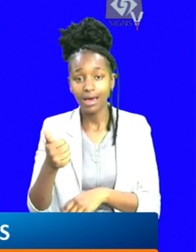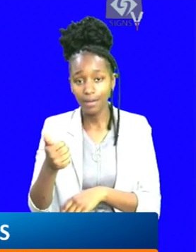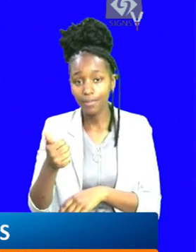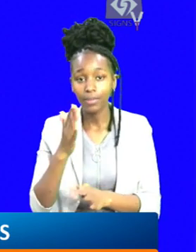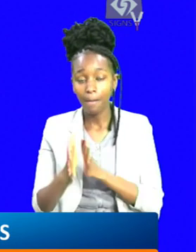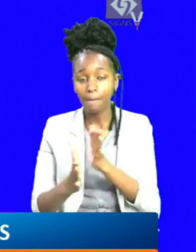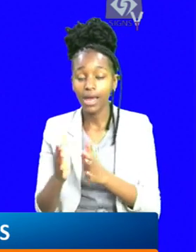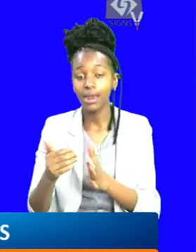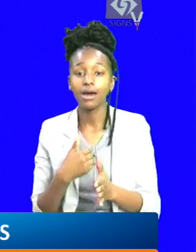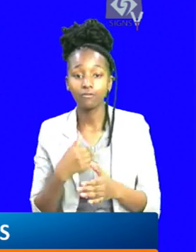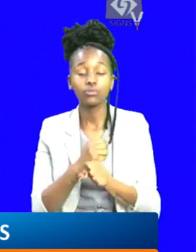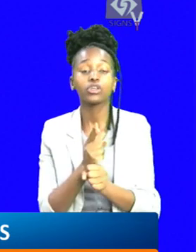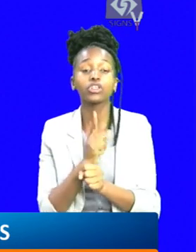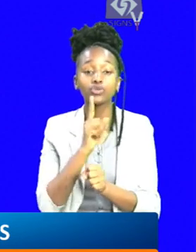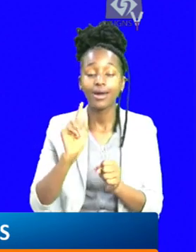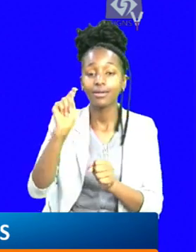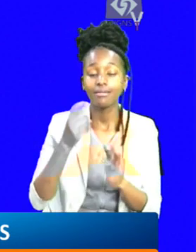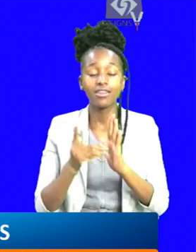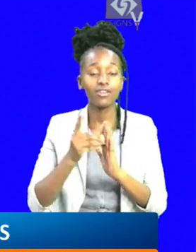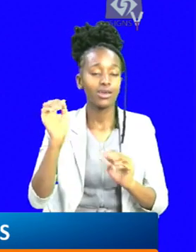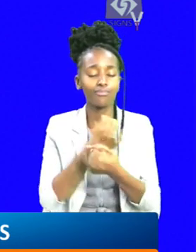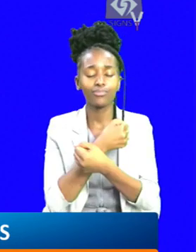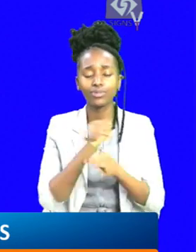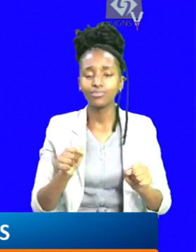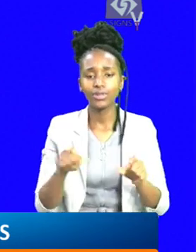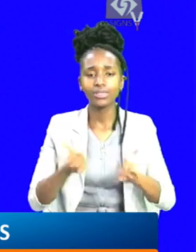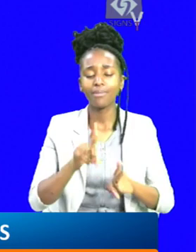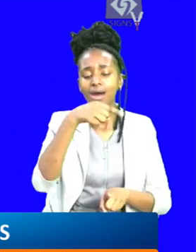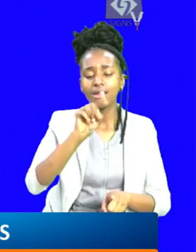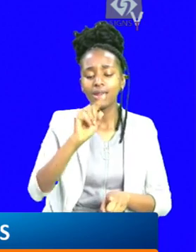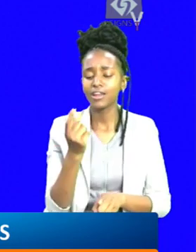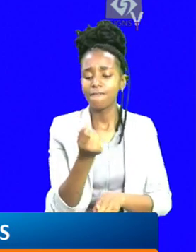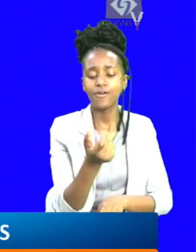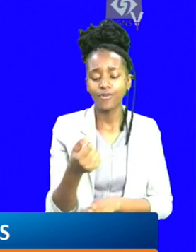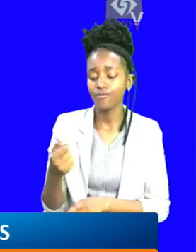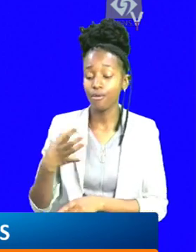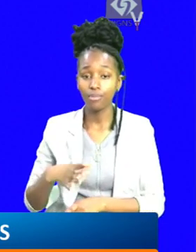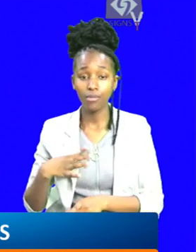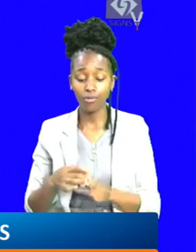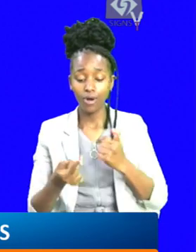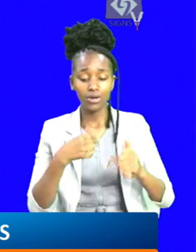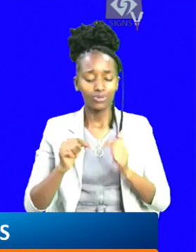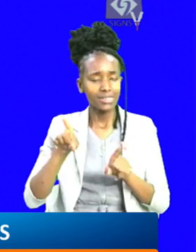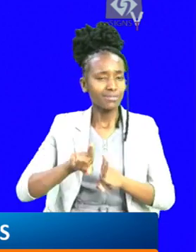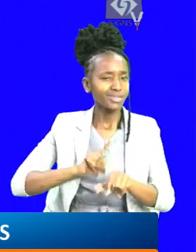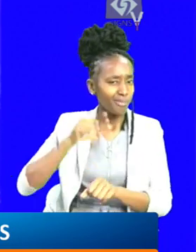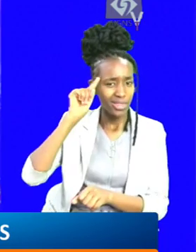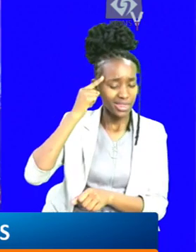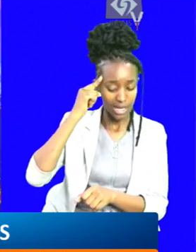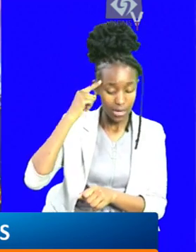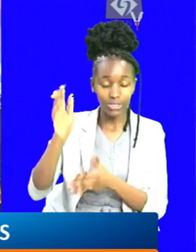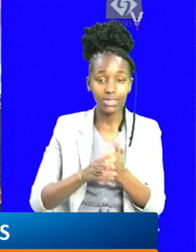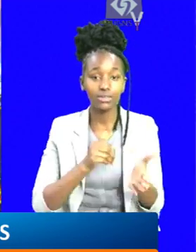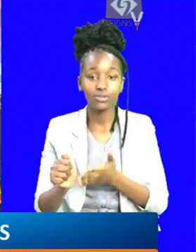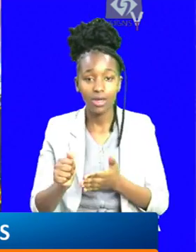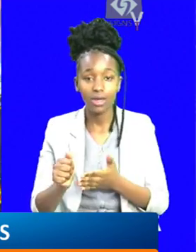Kila Mkenya tujipange, tuende kazini. Kila mtu na hasoli yake. Ile ingine tunapanga ili tuhakikisha kwamba Kenya